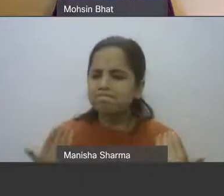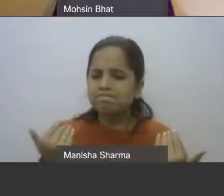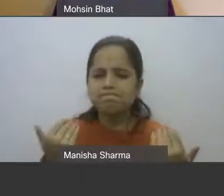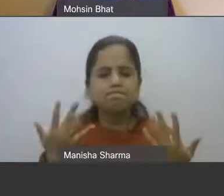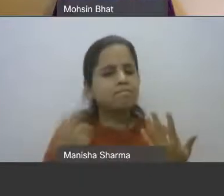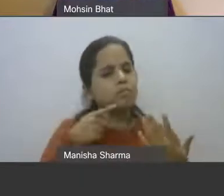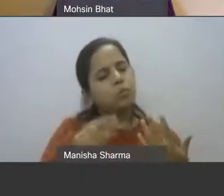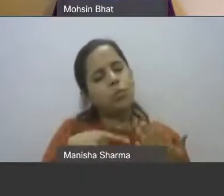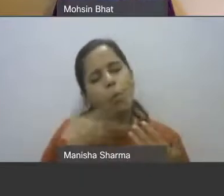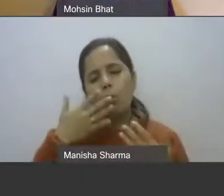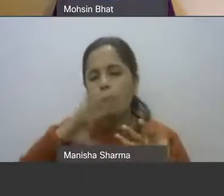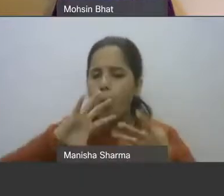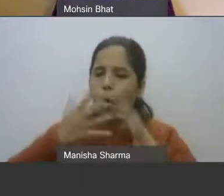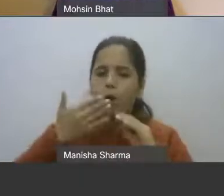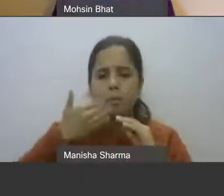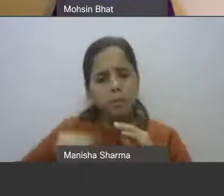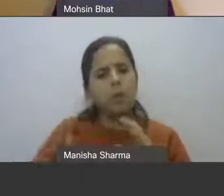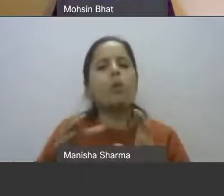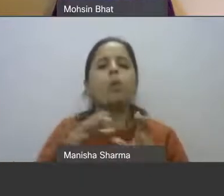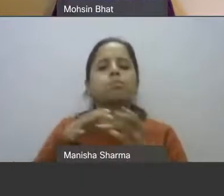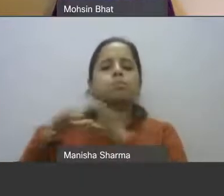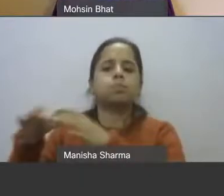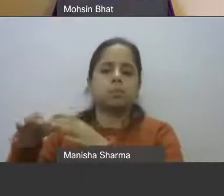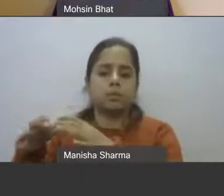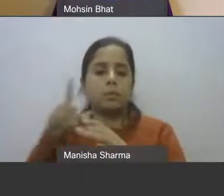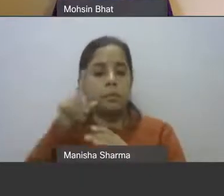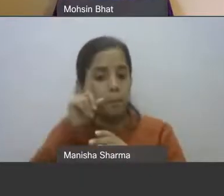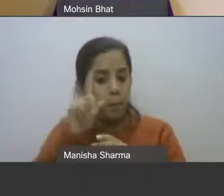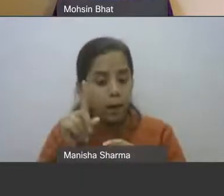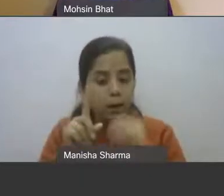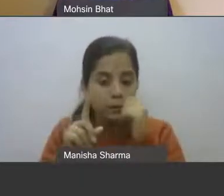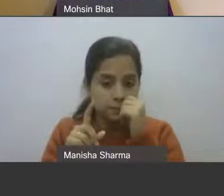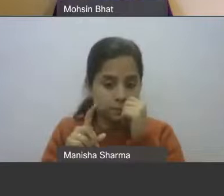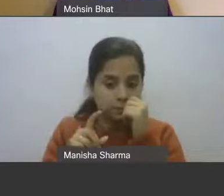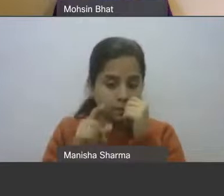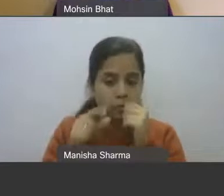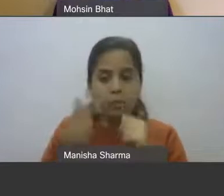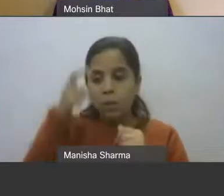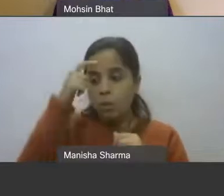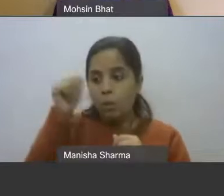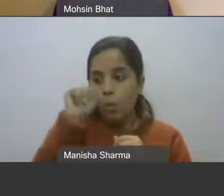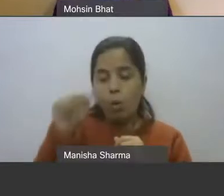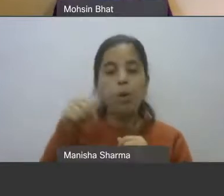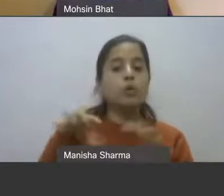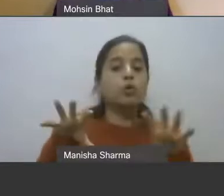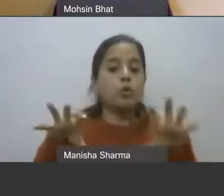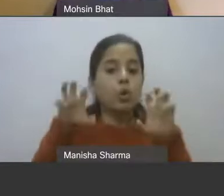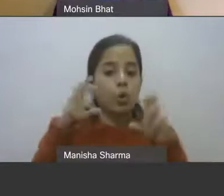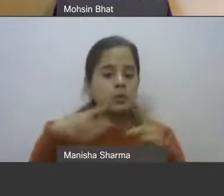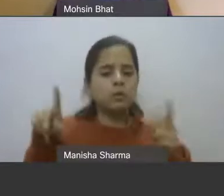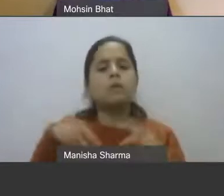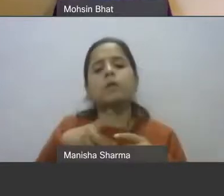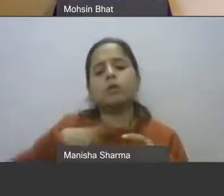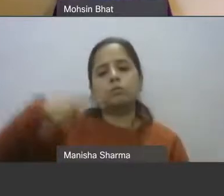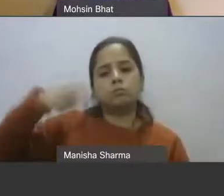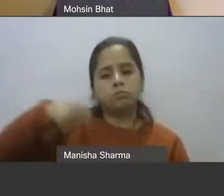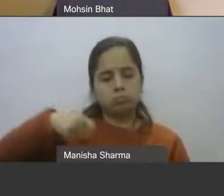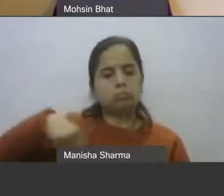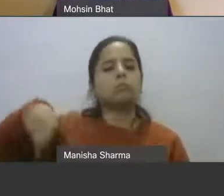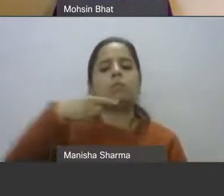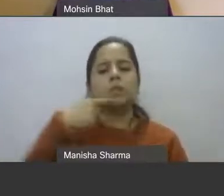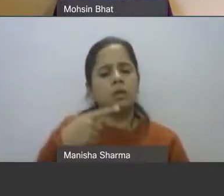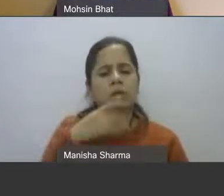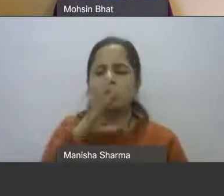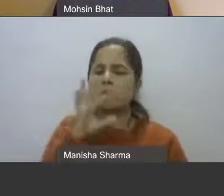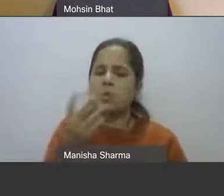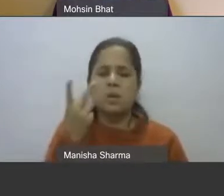exclusion. And the problem of indirect discrimination there, which now is part of our constitutional jurisprudence, is rather obvious. It's obvious